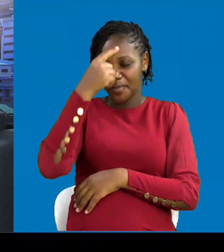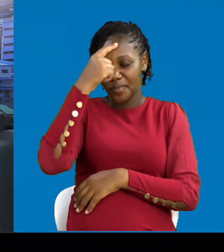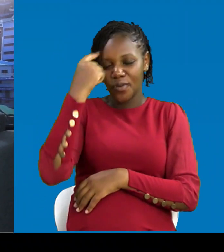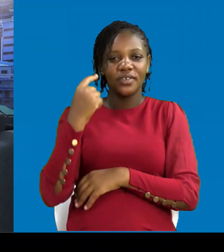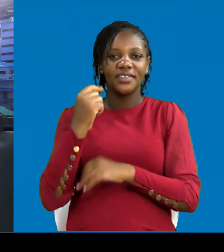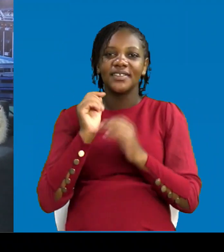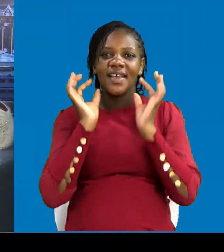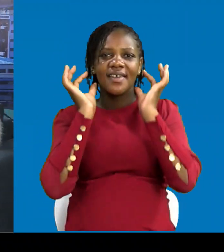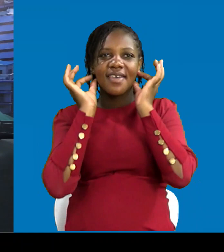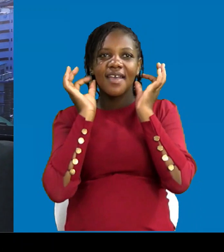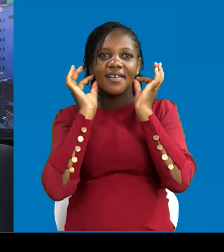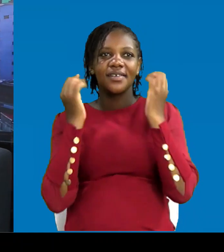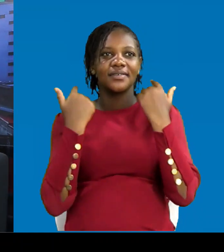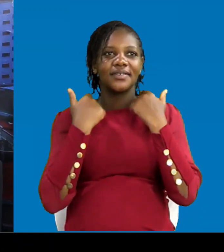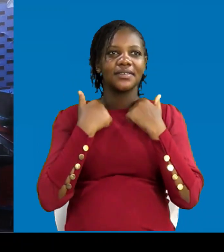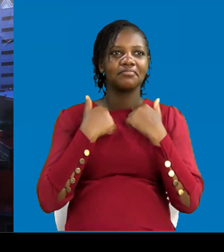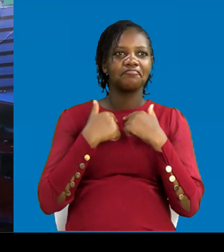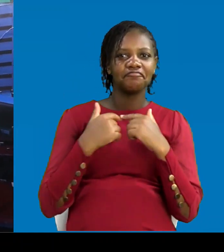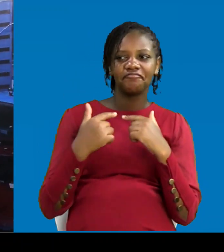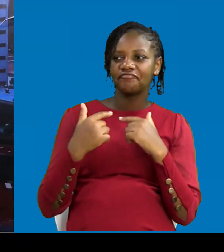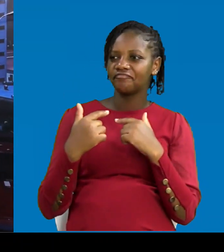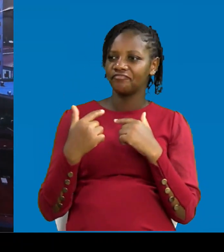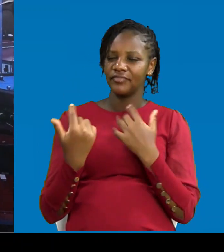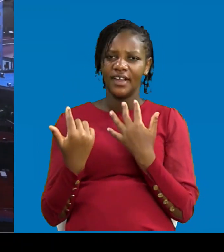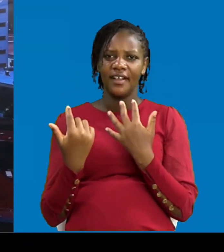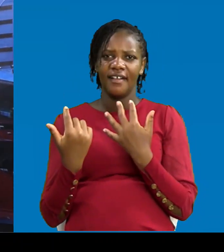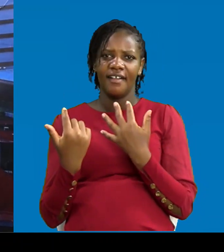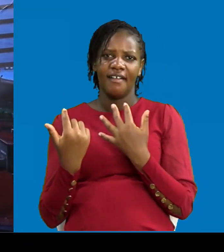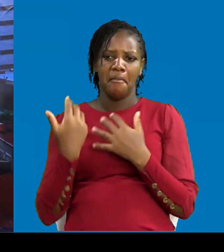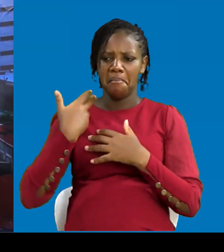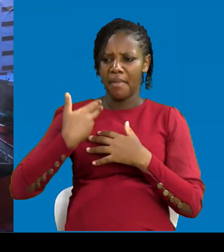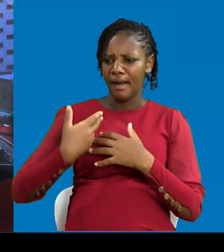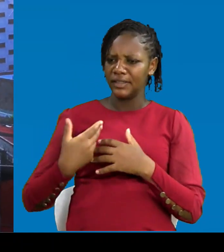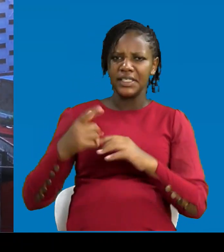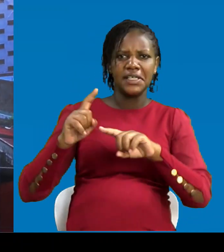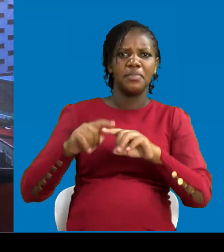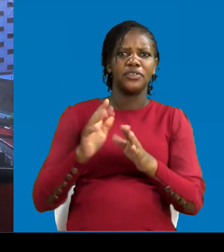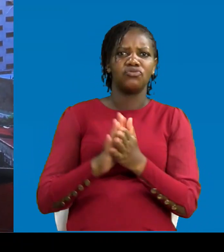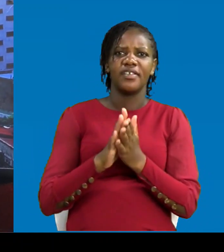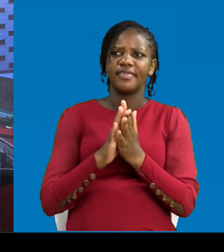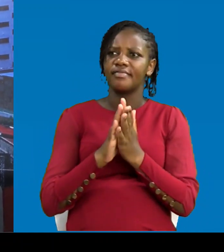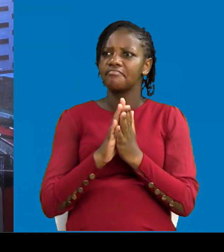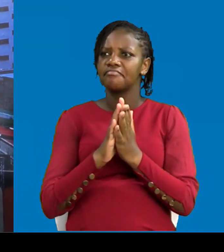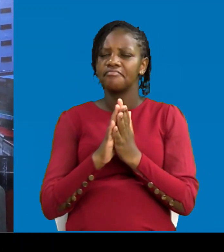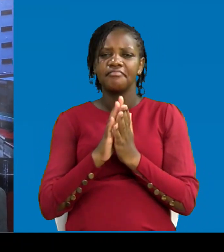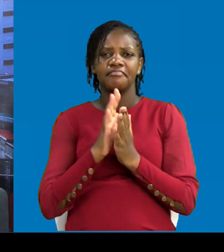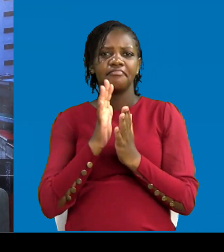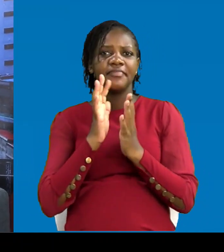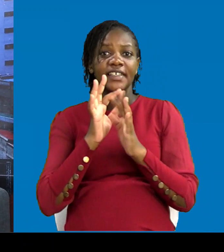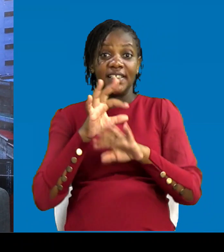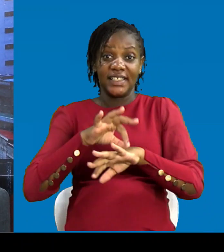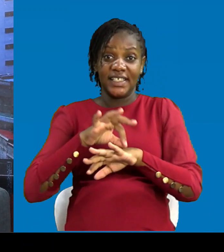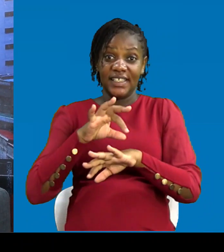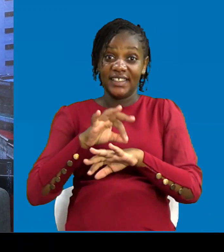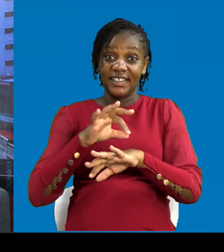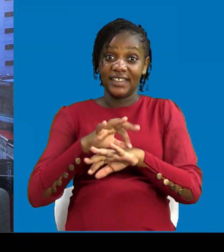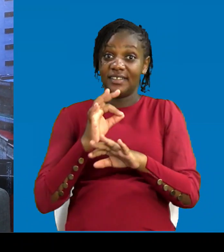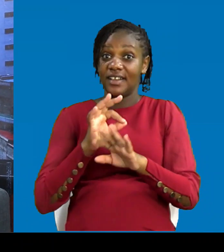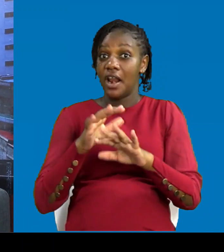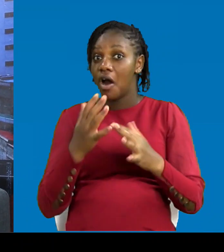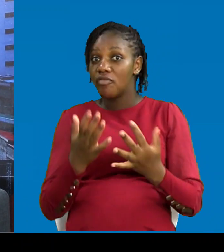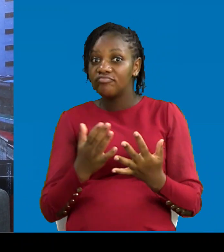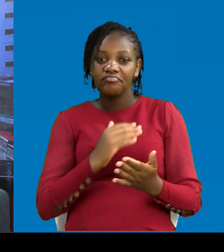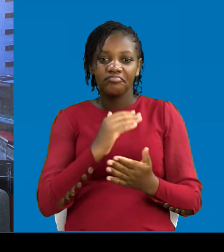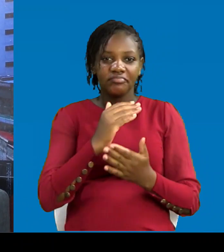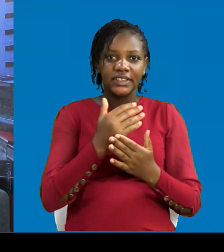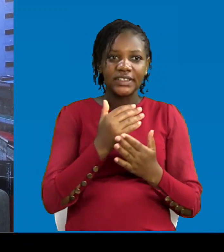depends on like your skin tone. There are people who look better in terms of jewelry. There are people who look better in gold. There are some who